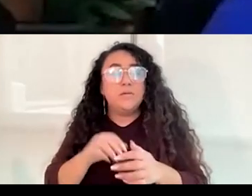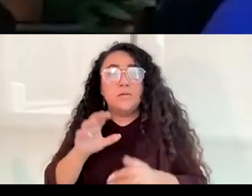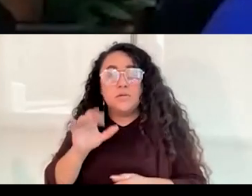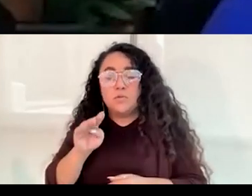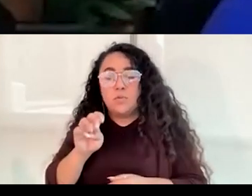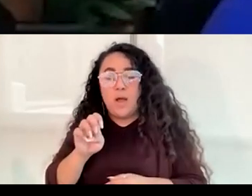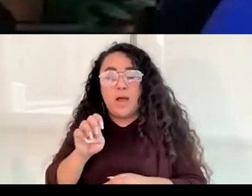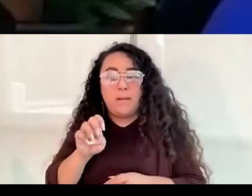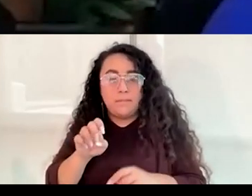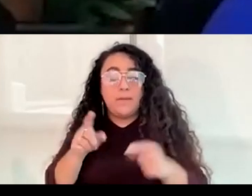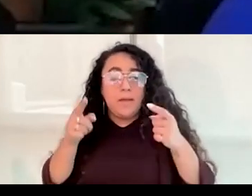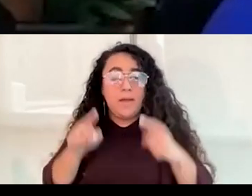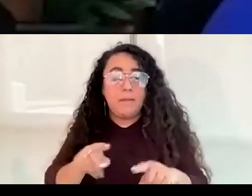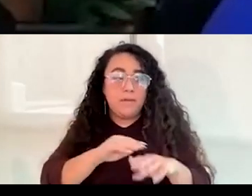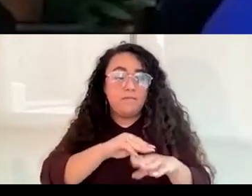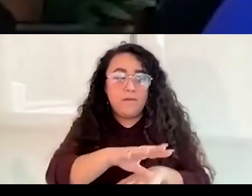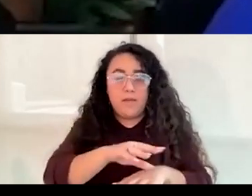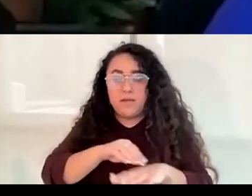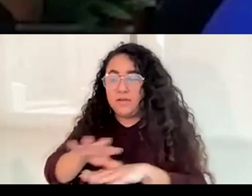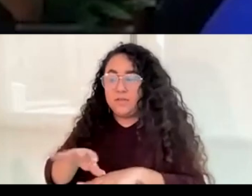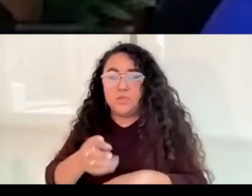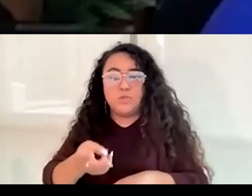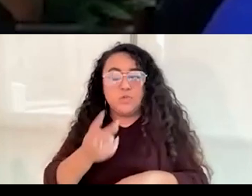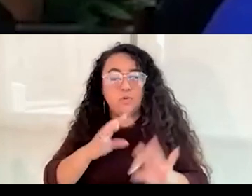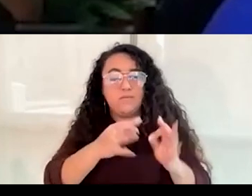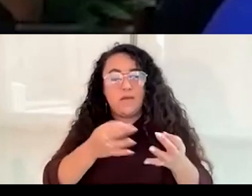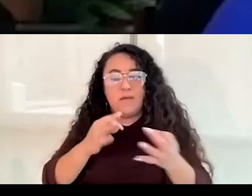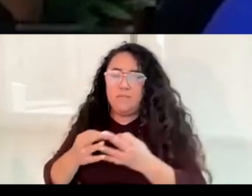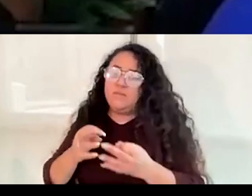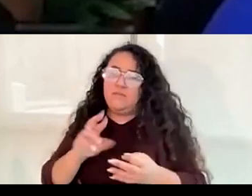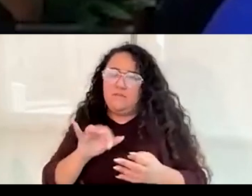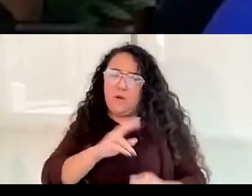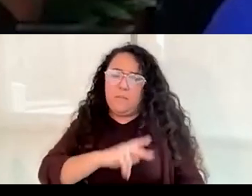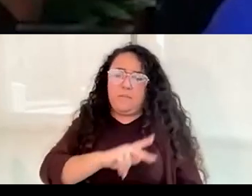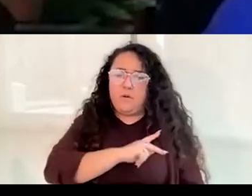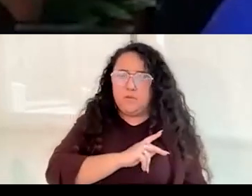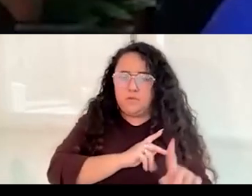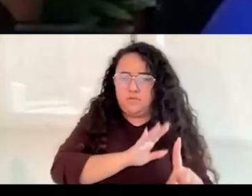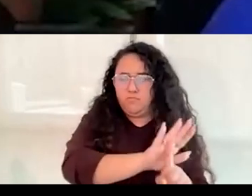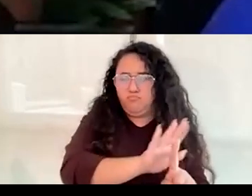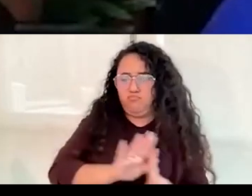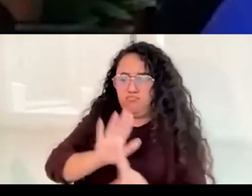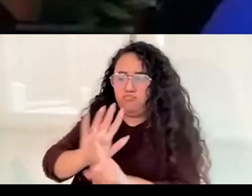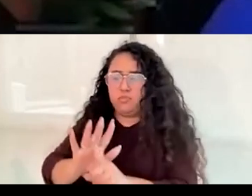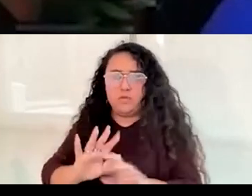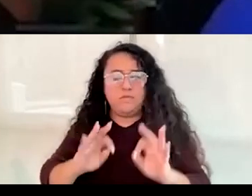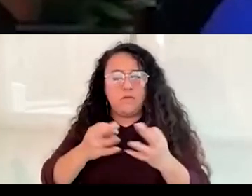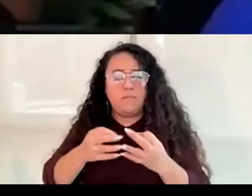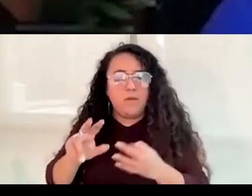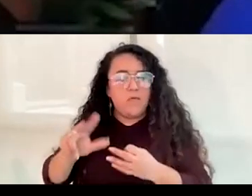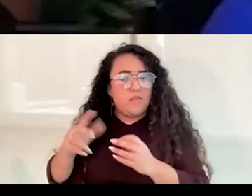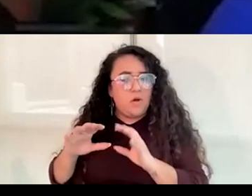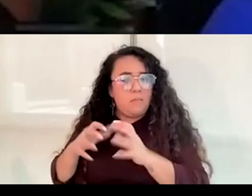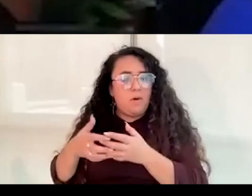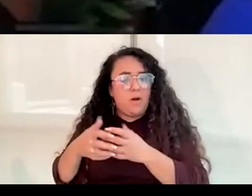families is really personal for both of those families. And to have a third party, whether it's the state or whether